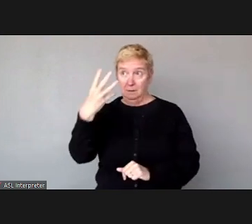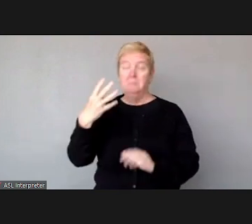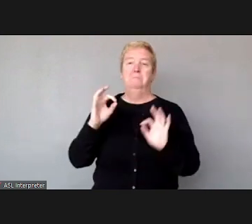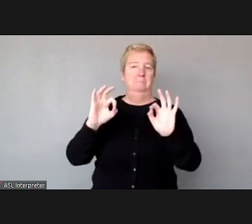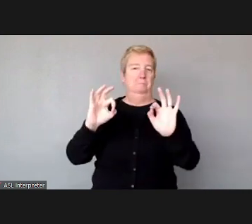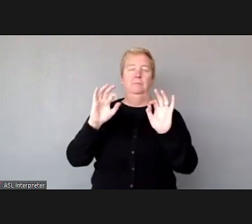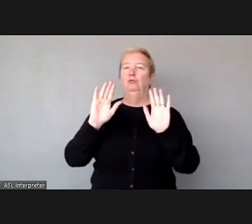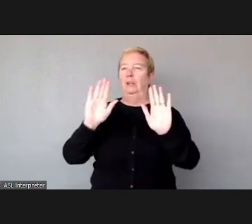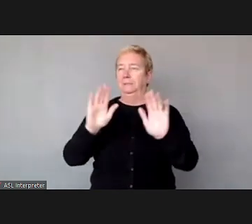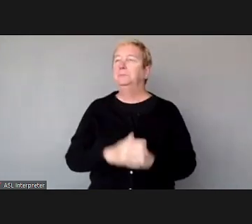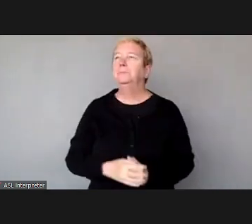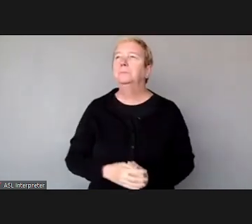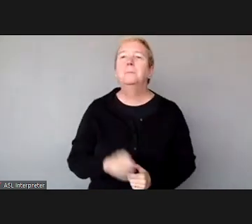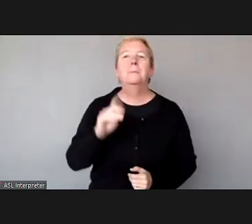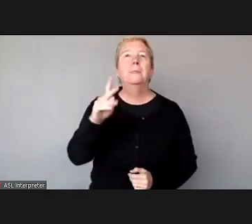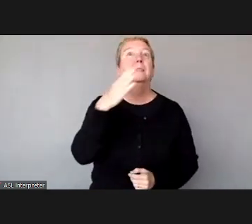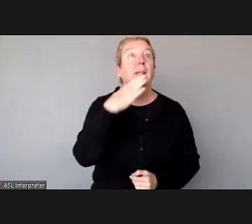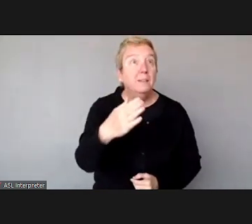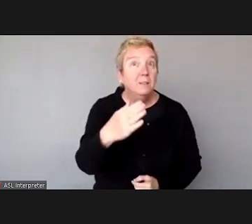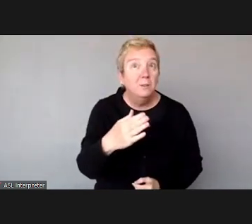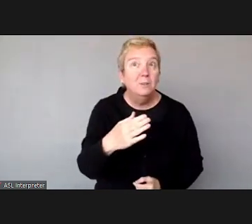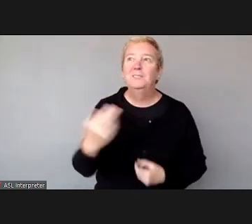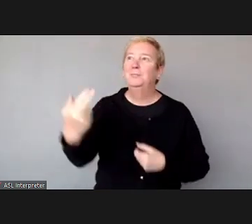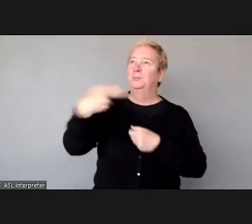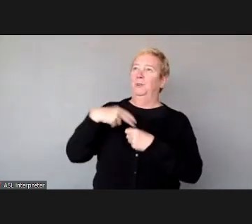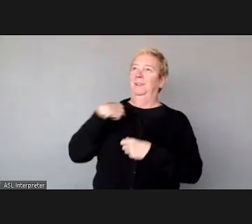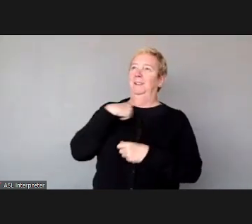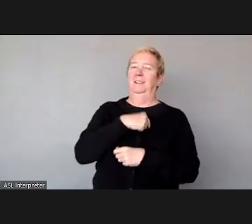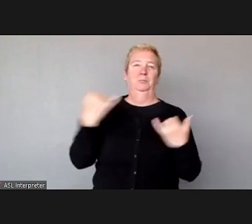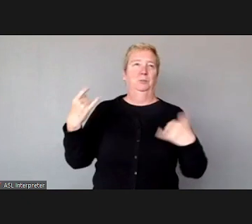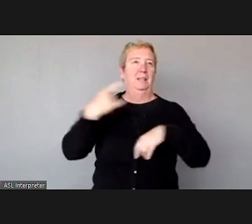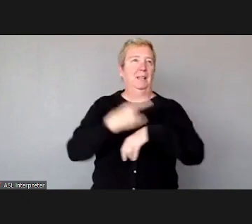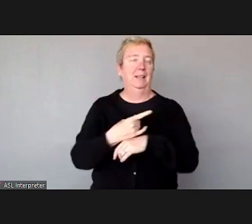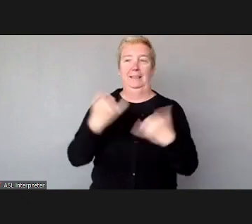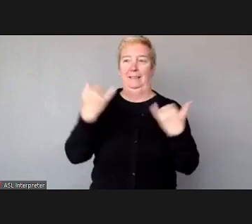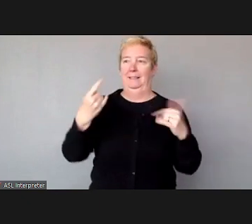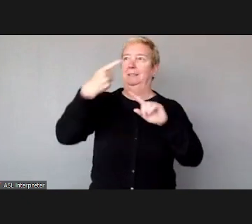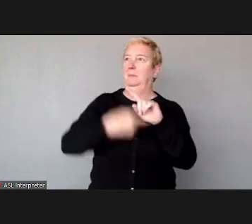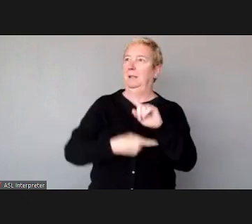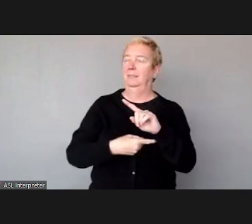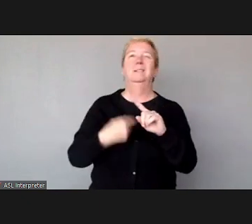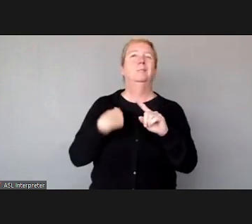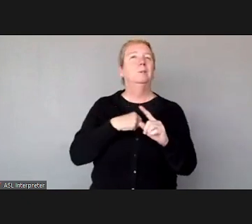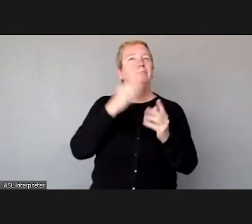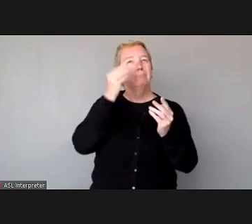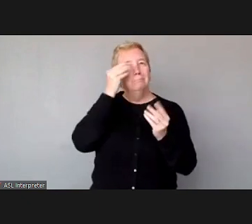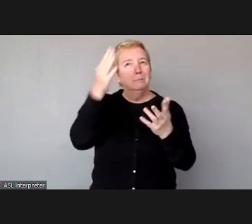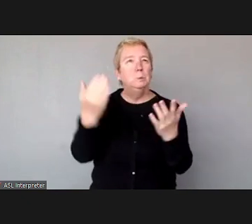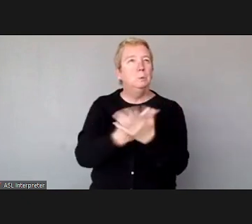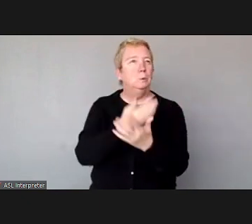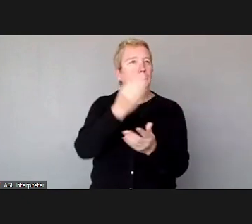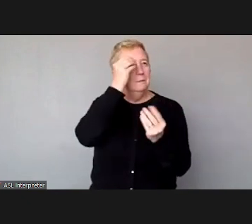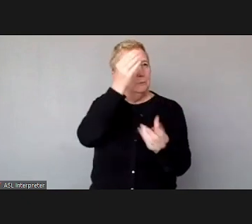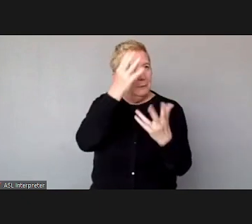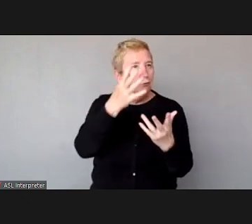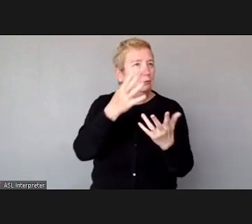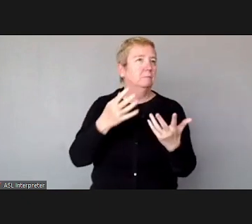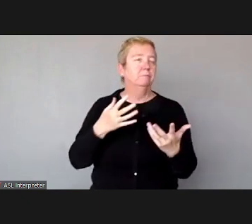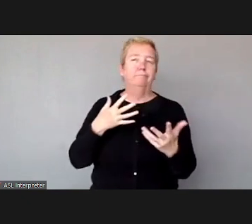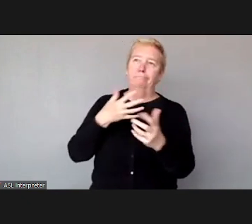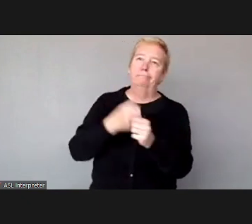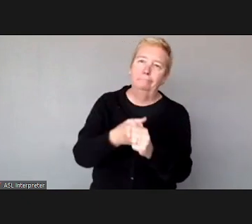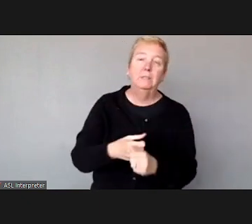Thanks. Thanks all for joining us again this month to give you an update. The